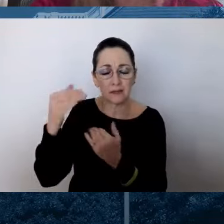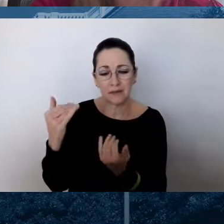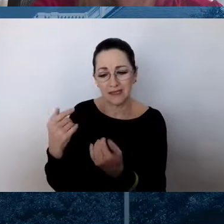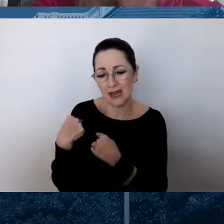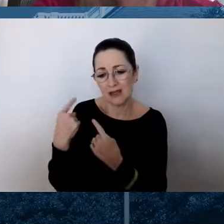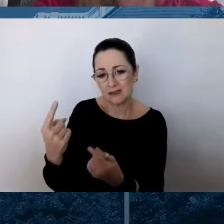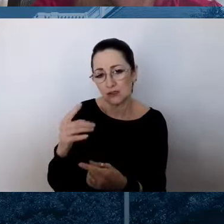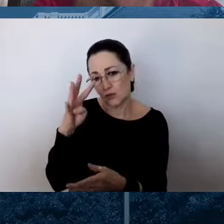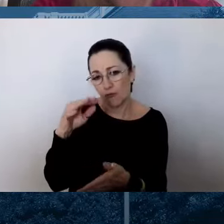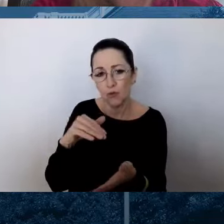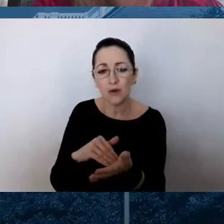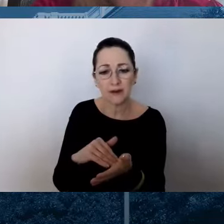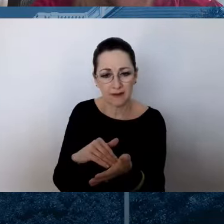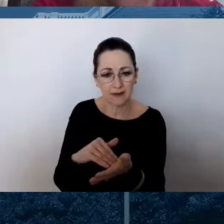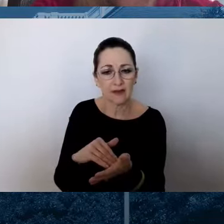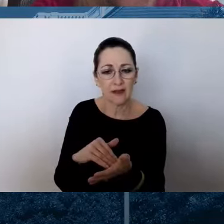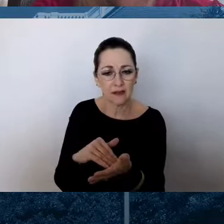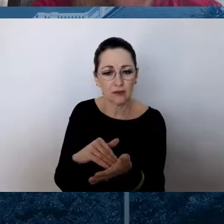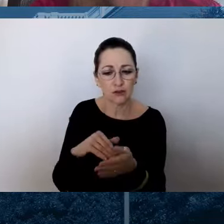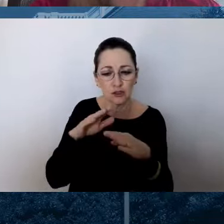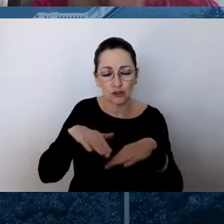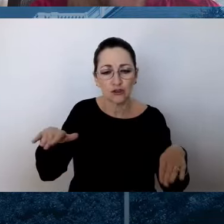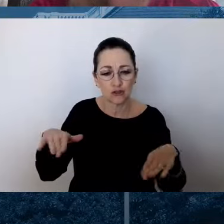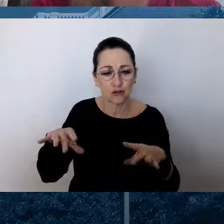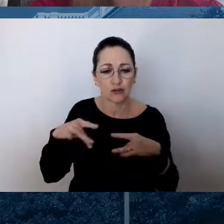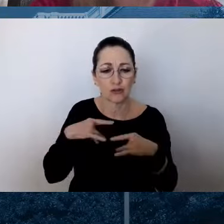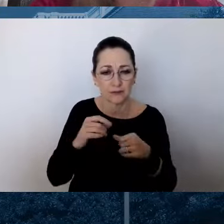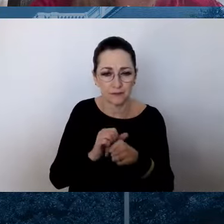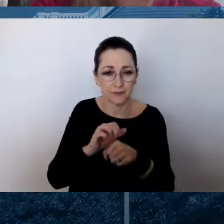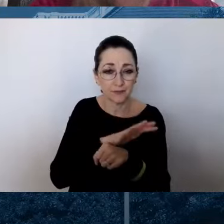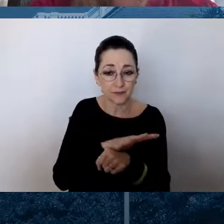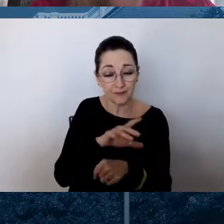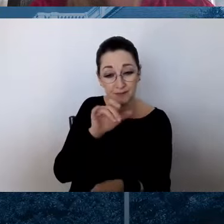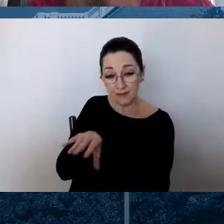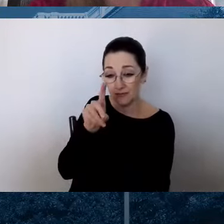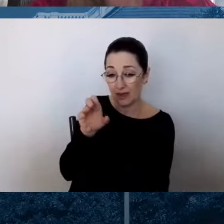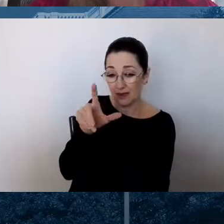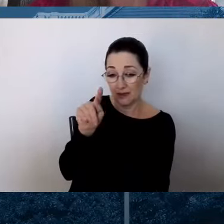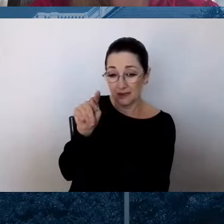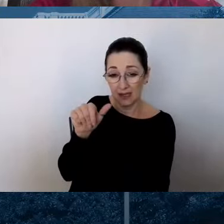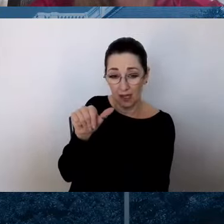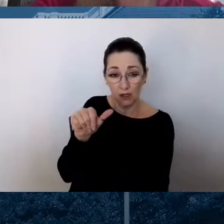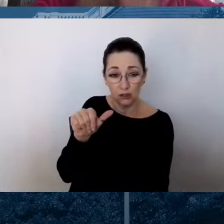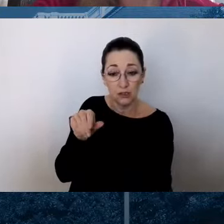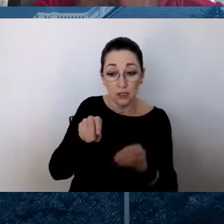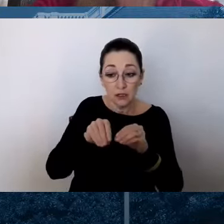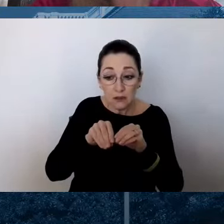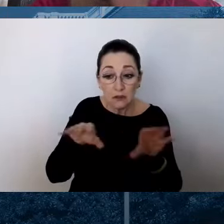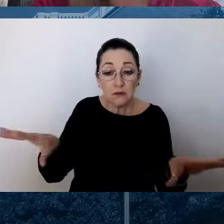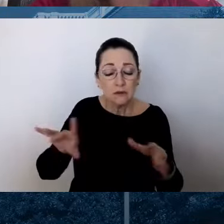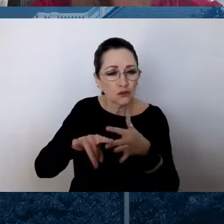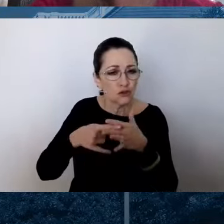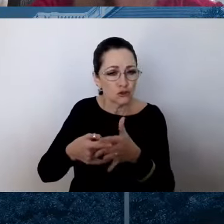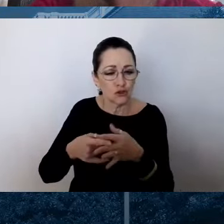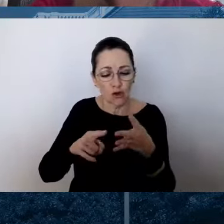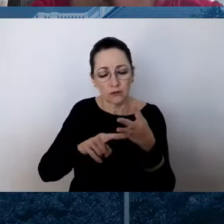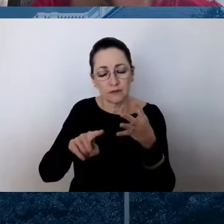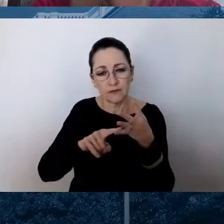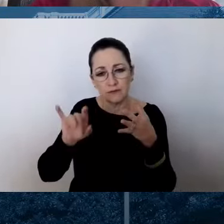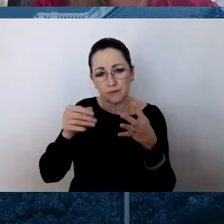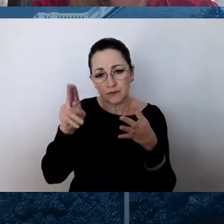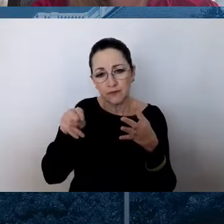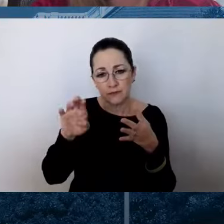And really in total, since this Delta surge began late June, there's been a total of